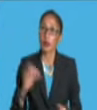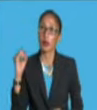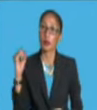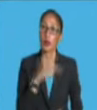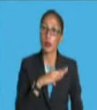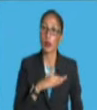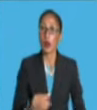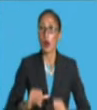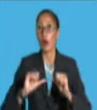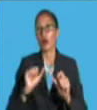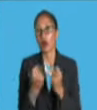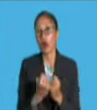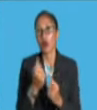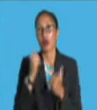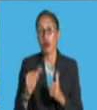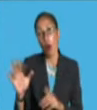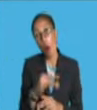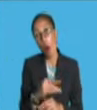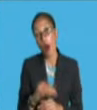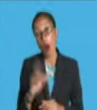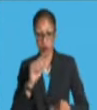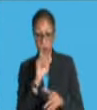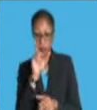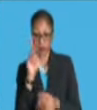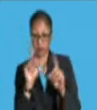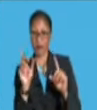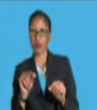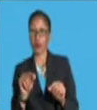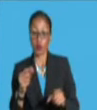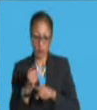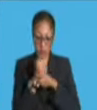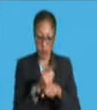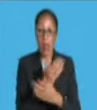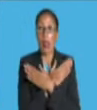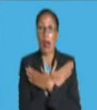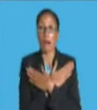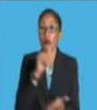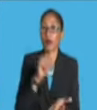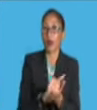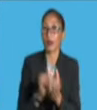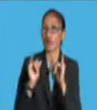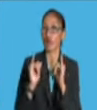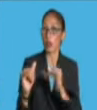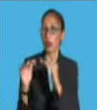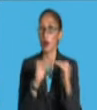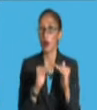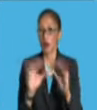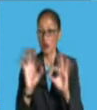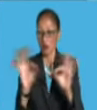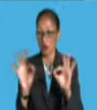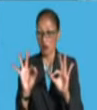social good of everyone. Our conduct towards all should be guided by love, righteousness, and justice. No one